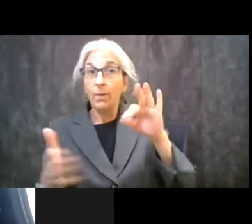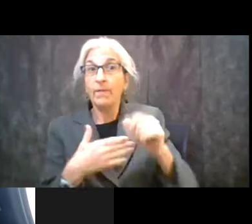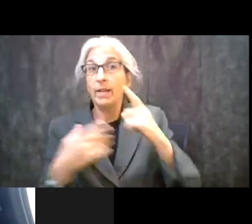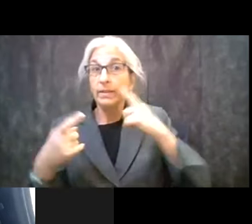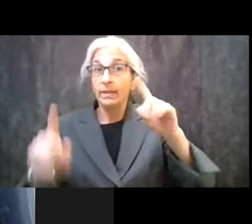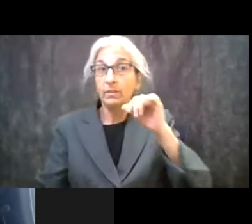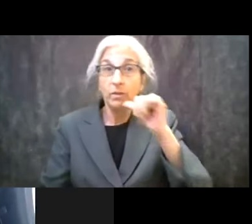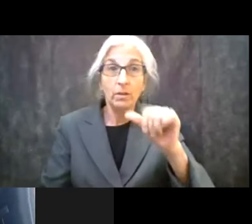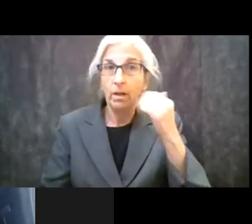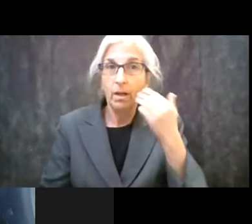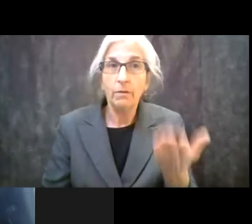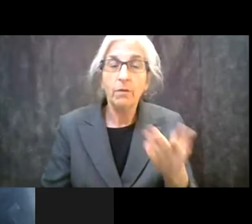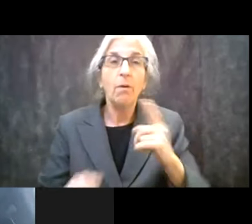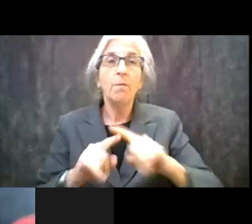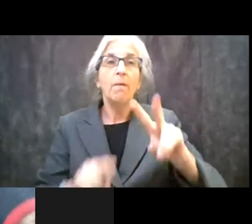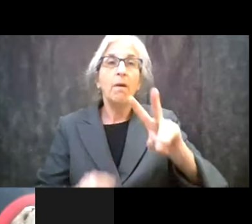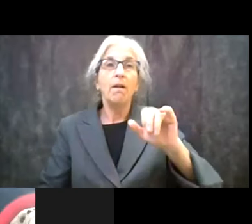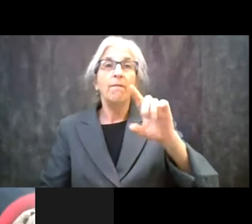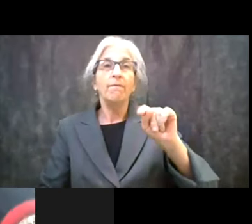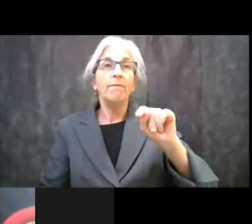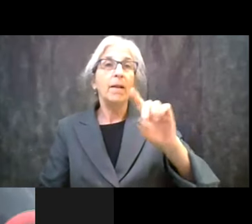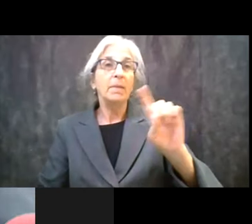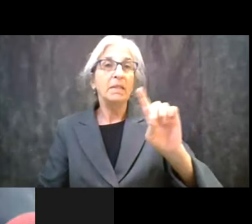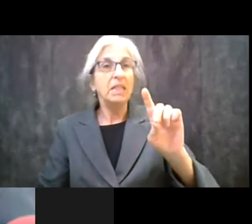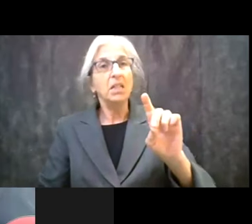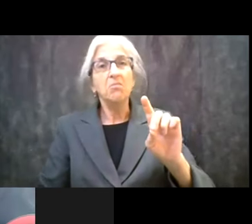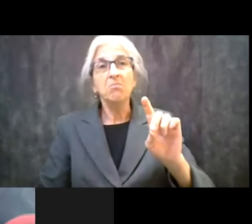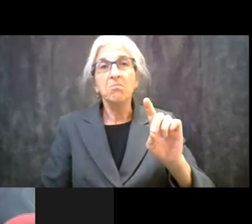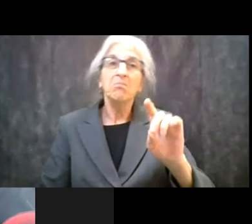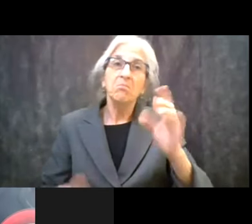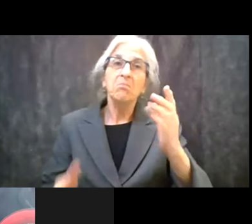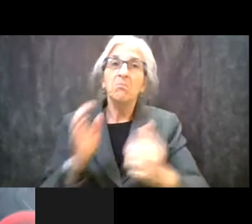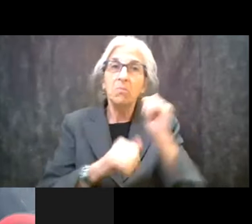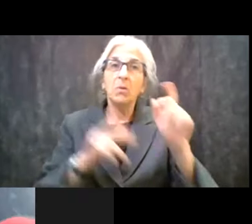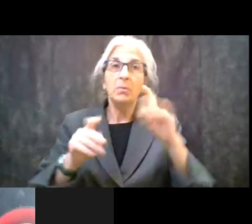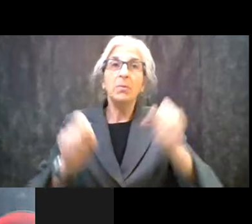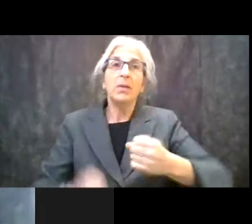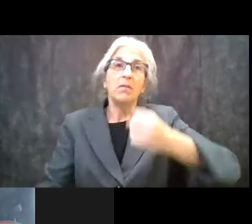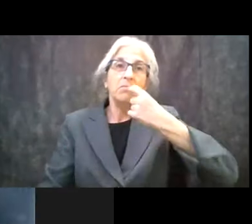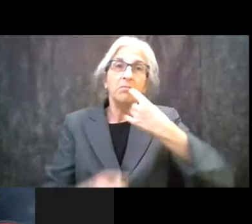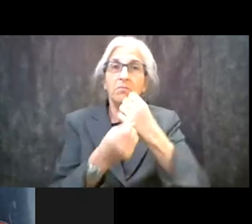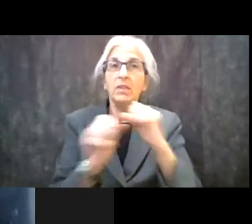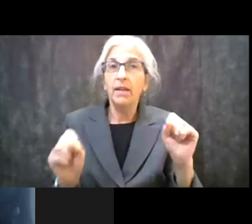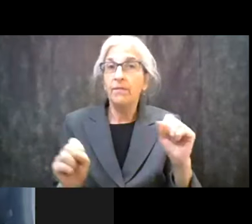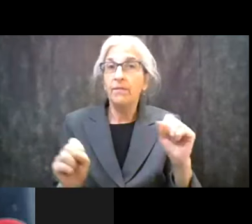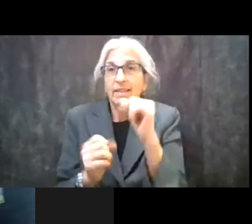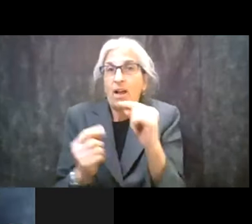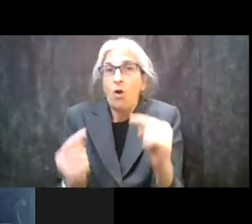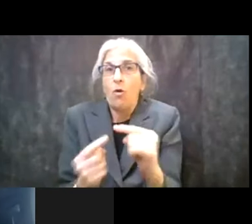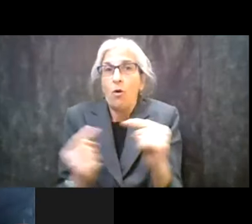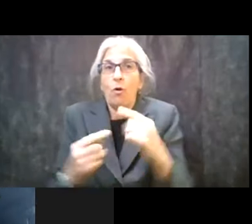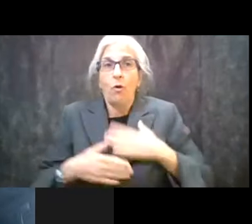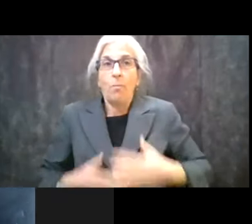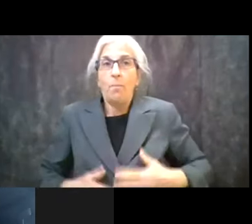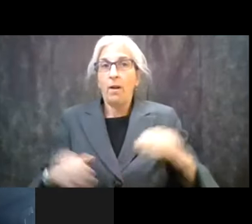vitamin D is generally something that most people can take safely. It's not terribly harmful. And I think that individuals who are doing that,